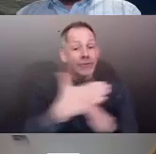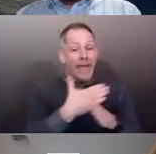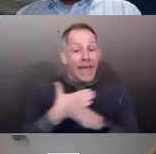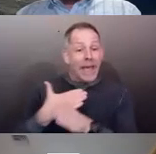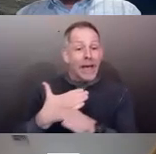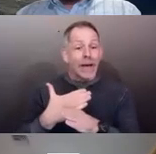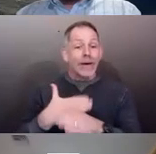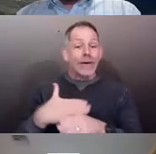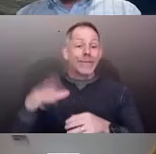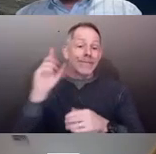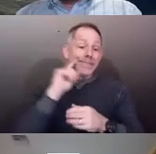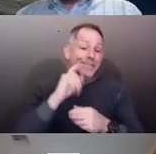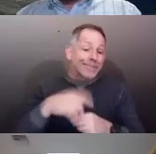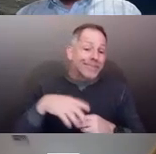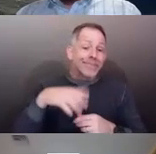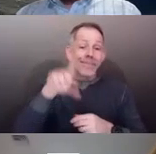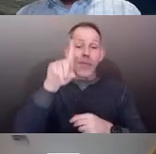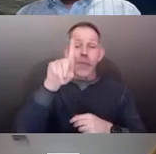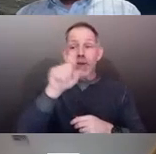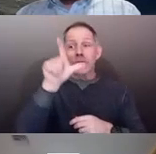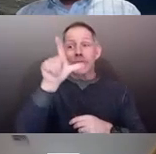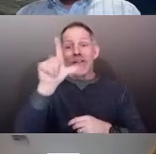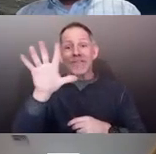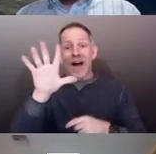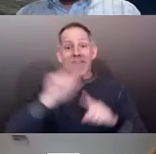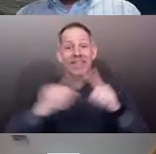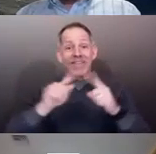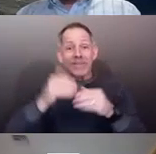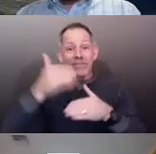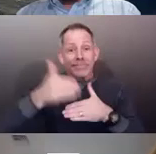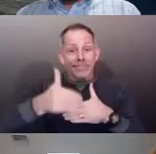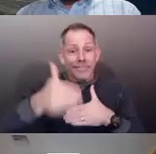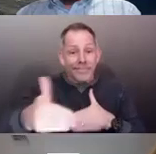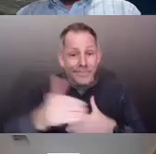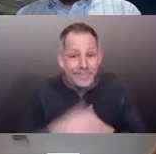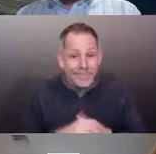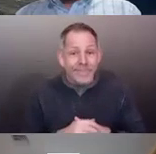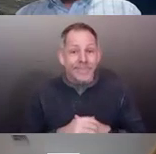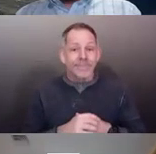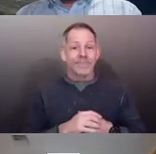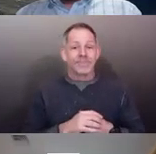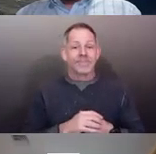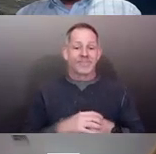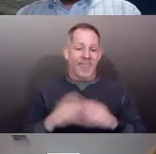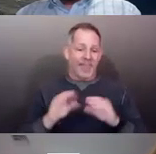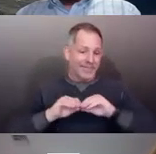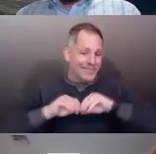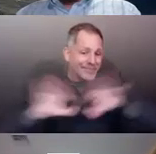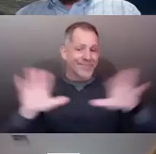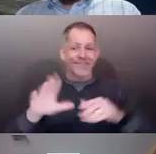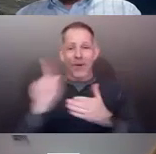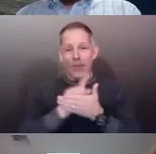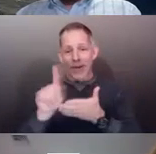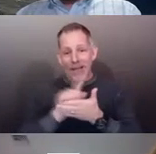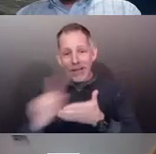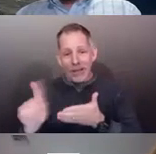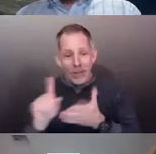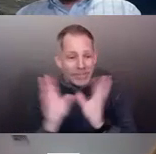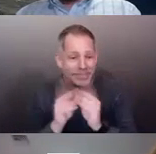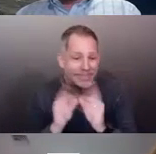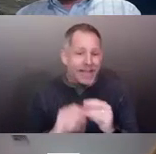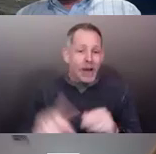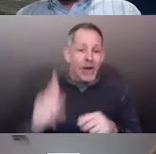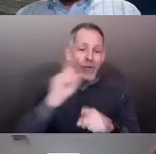critical PIO team, our joint information team, are on this call. They've been amazing. I bolded on there 8